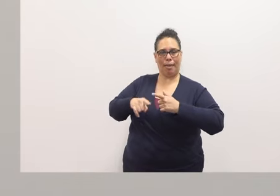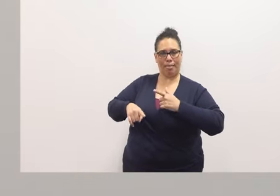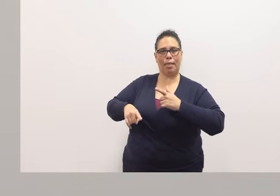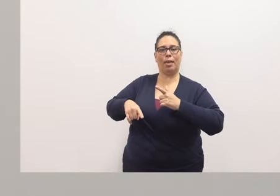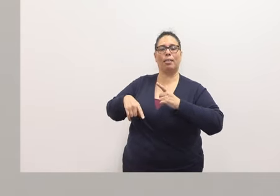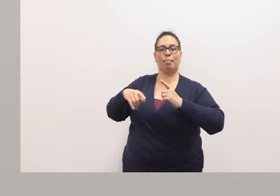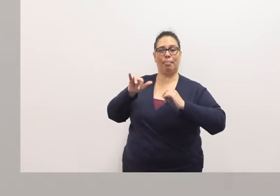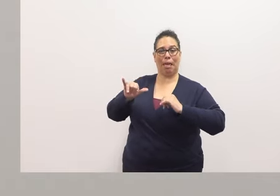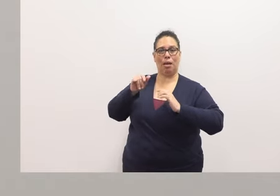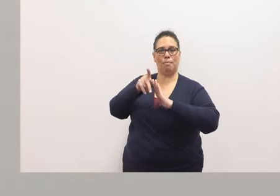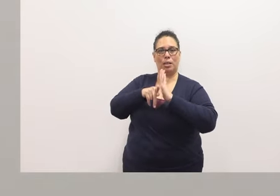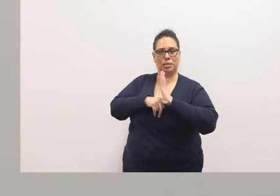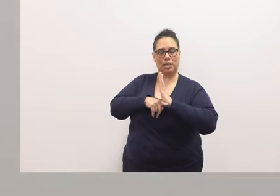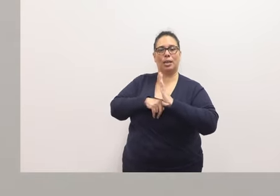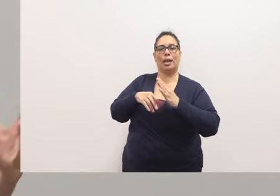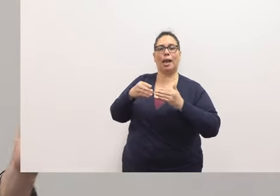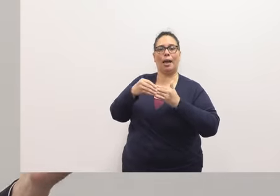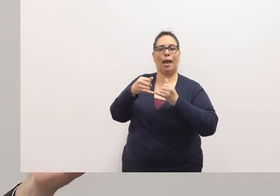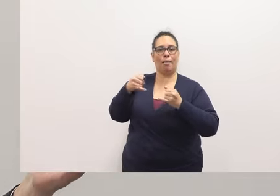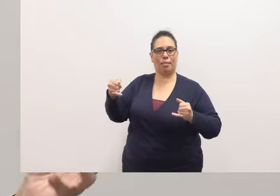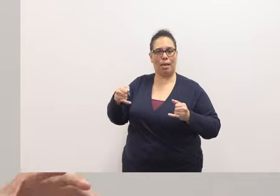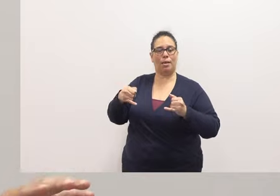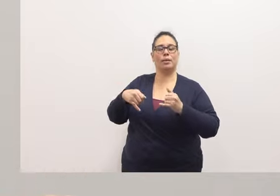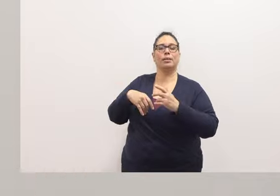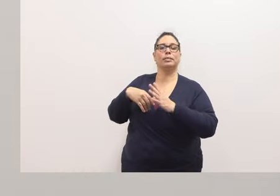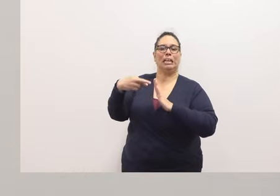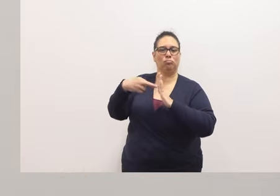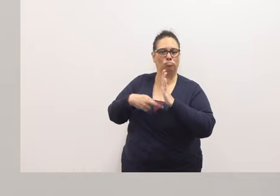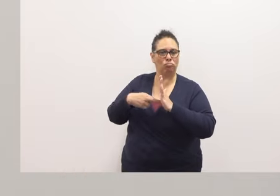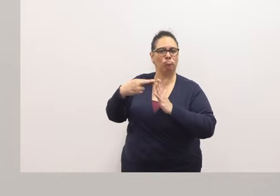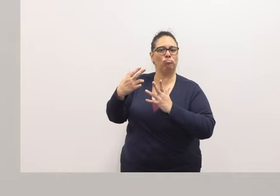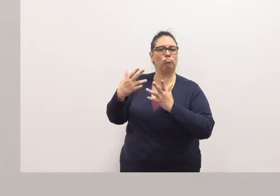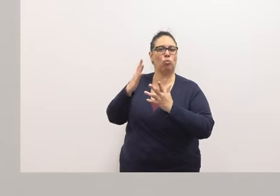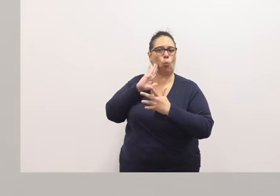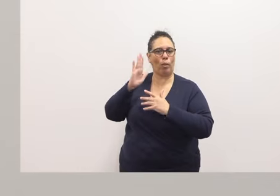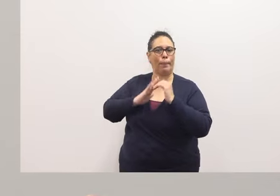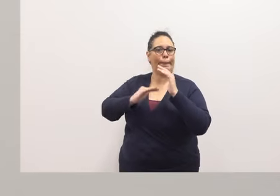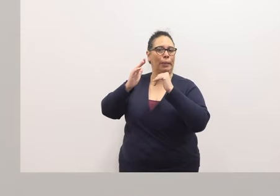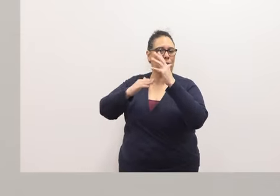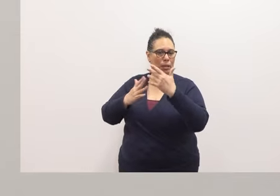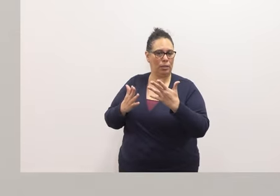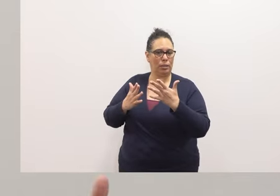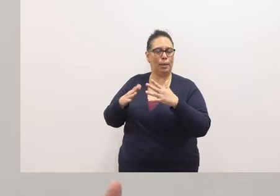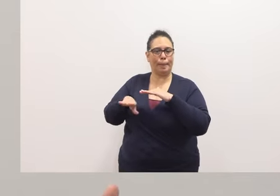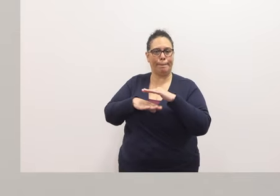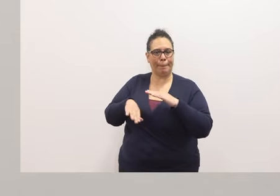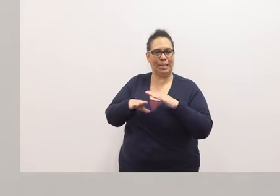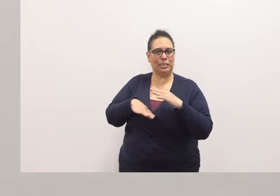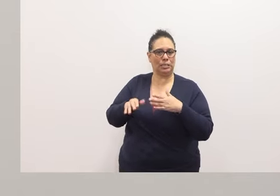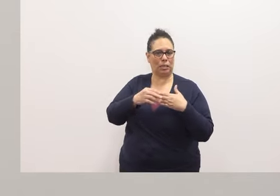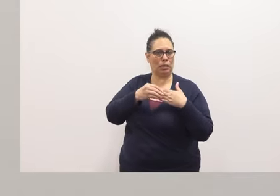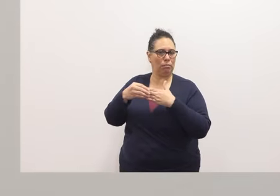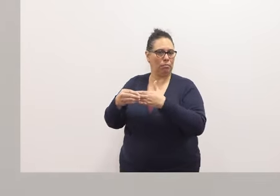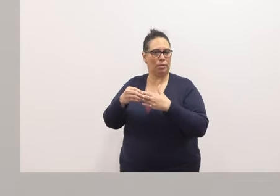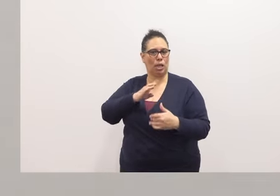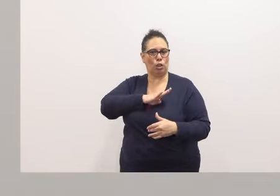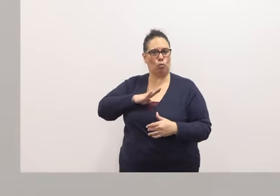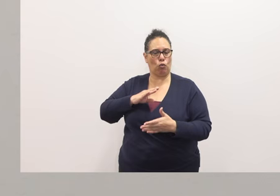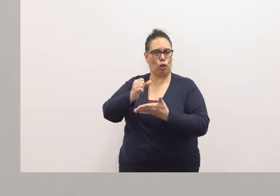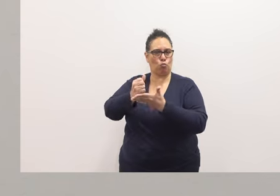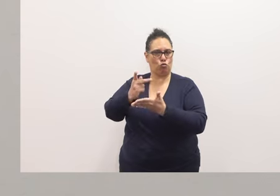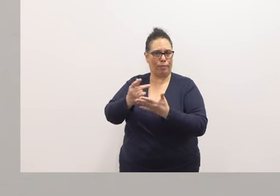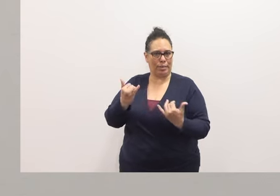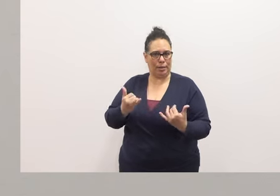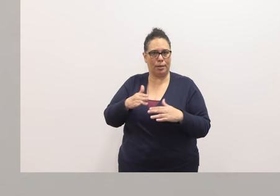regulations will be built based on the guidance of the board here approving this